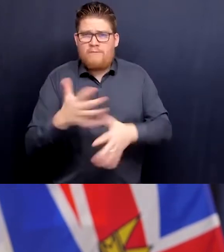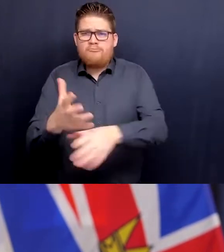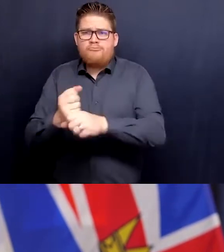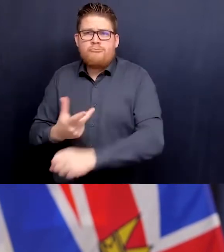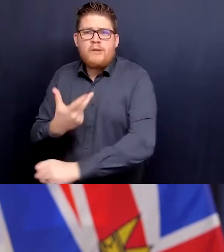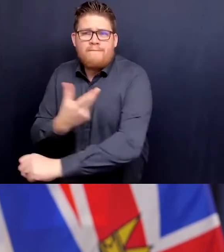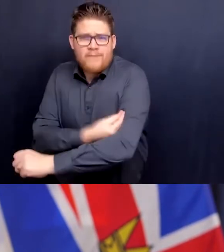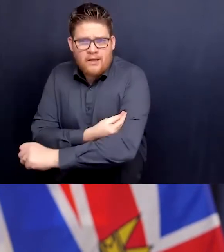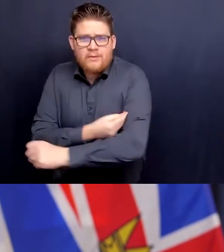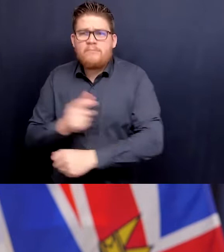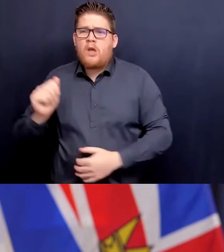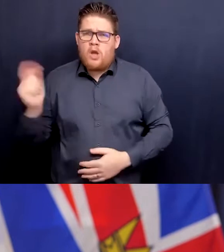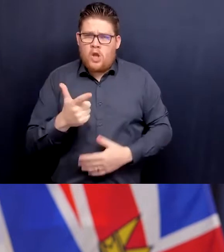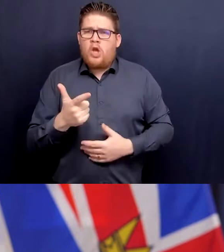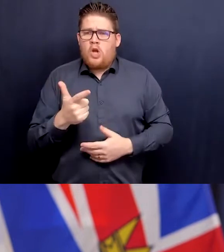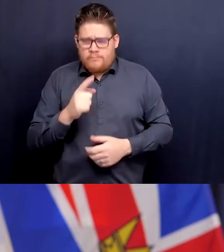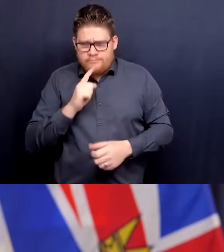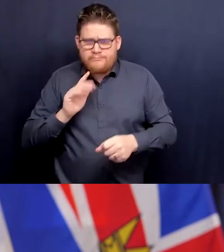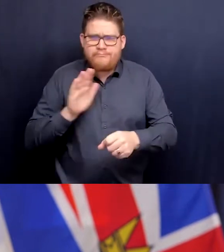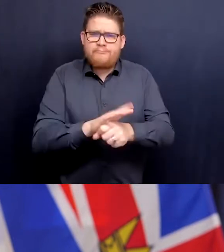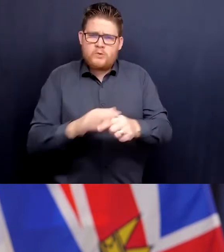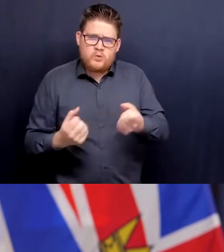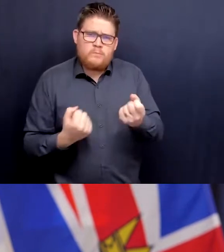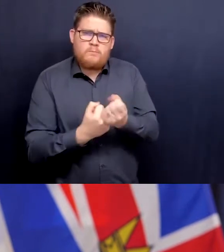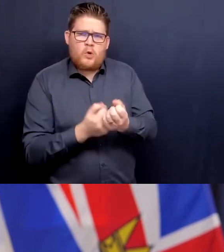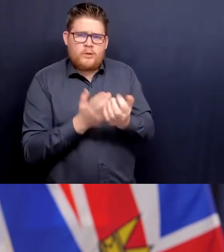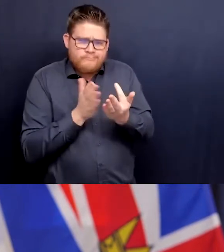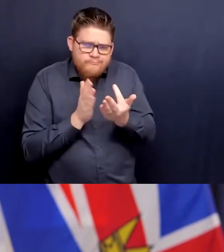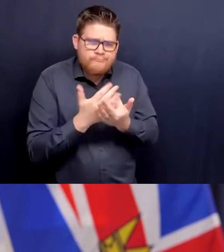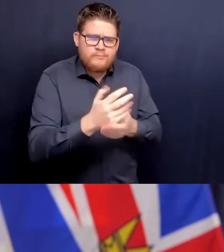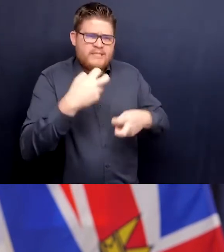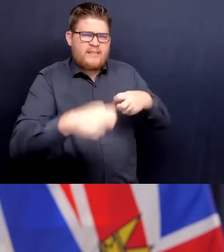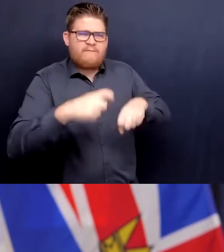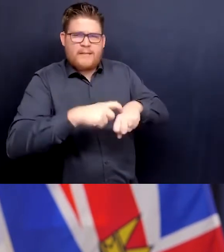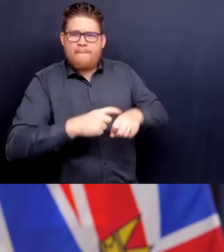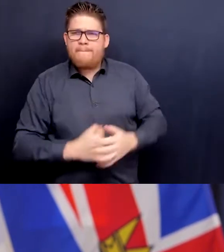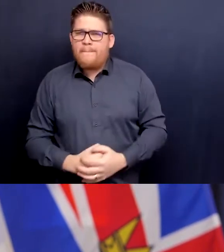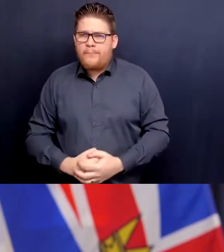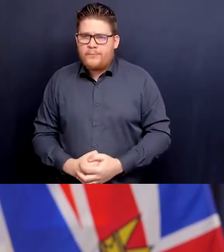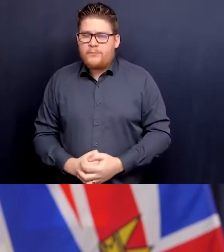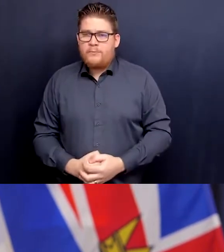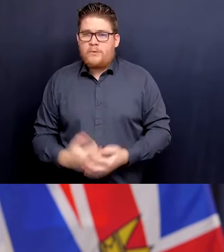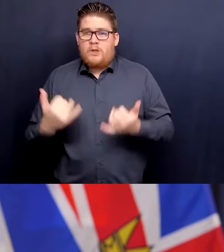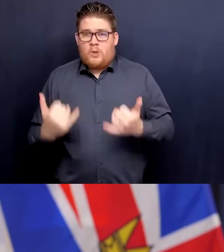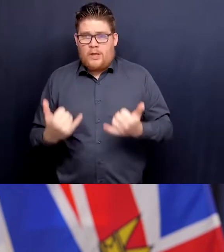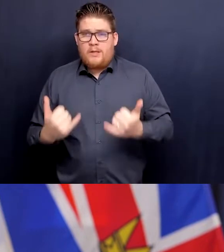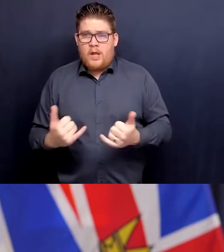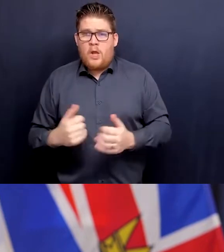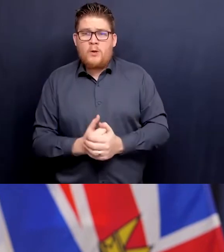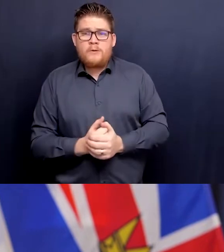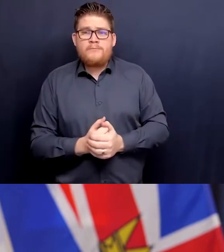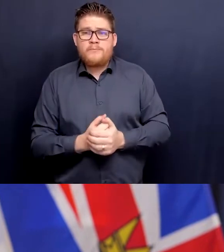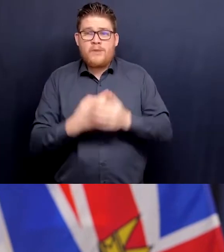supporting all of us in a challenging time. We have we're going to have today, when the numbers are announced, less than 400 people in